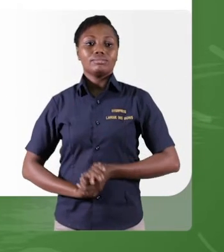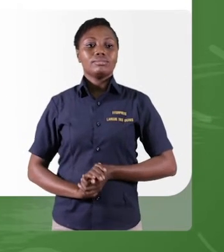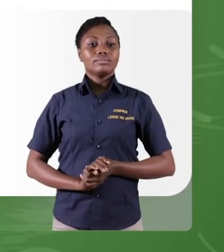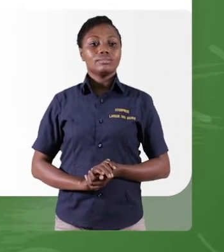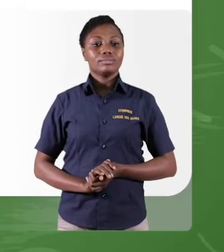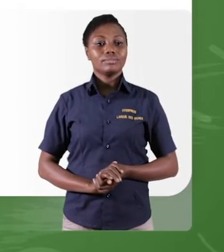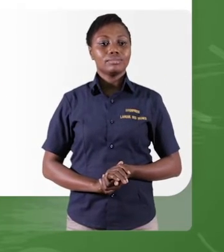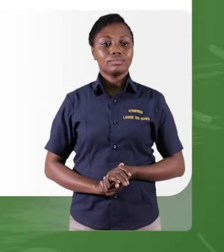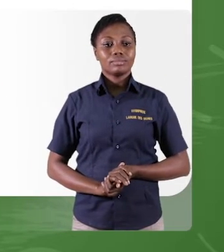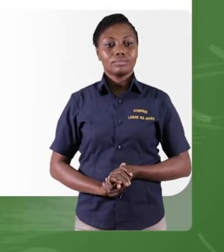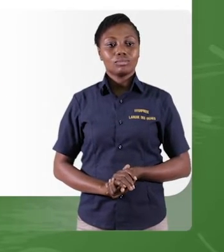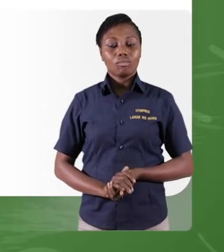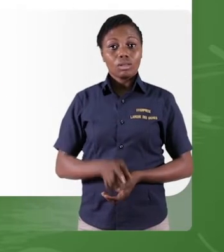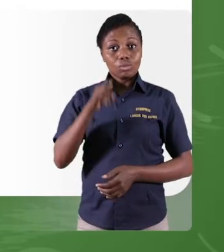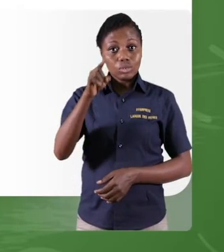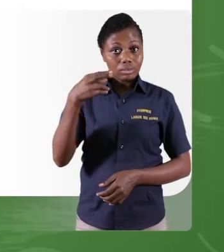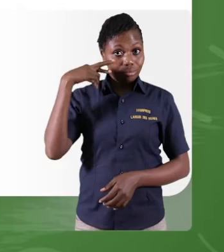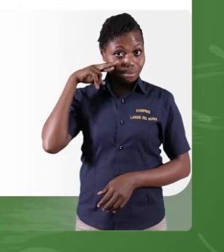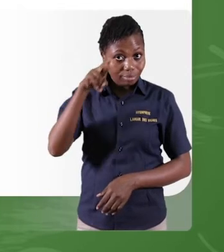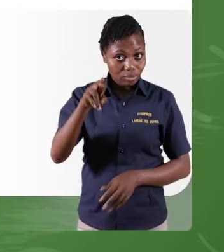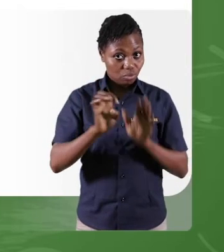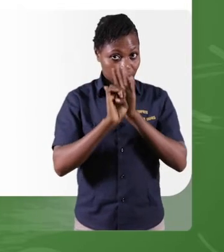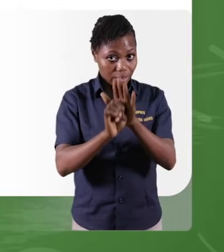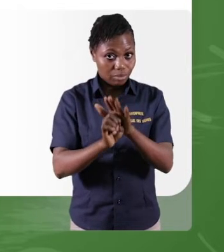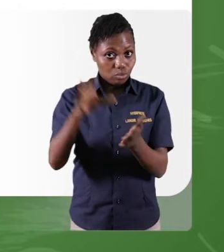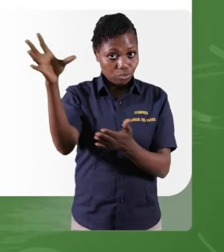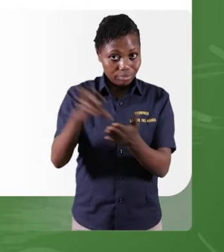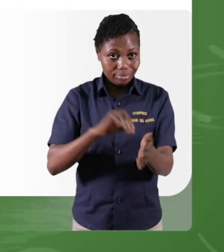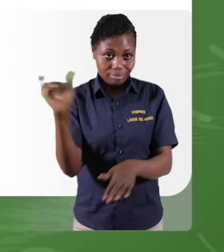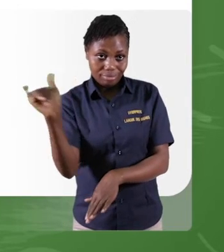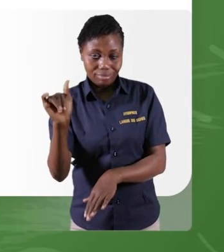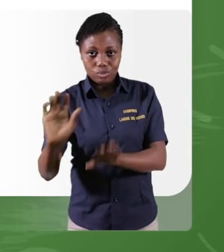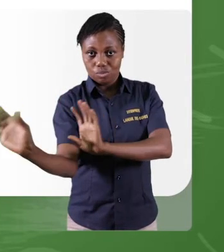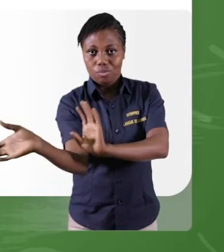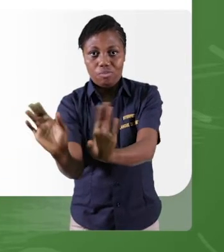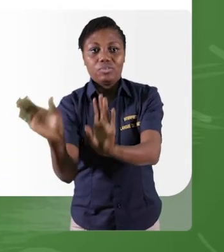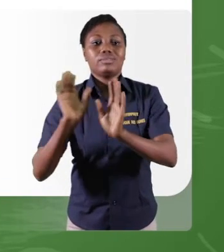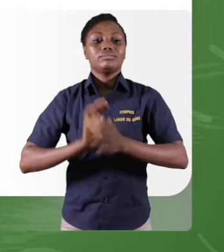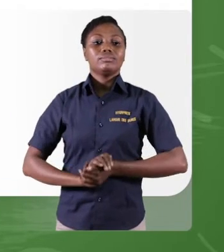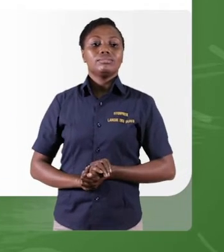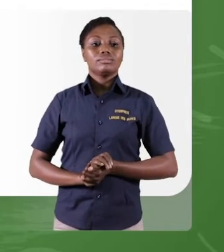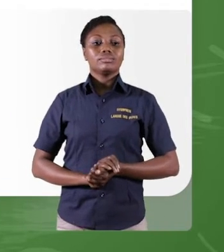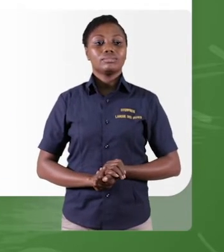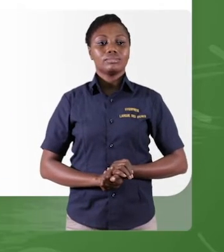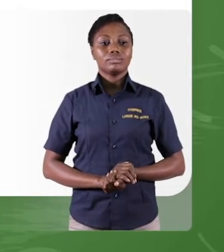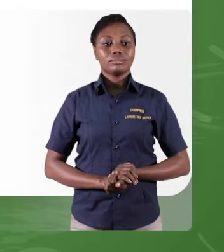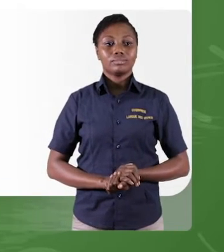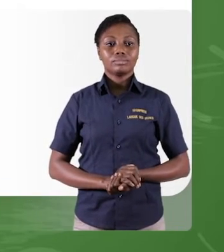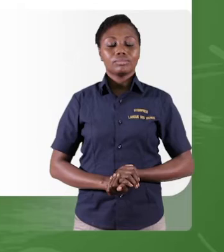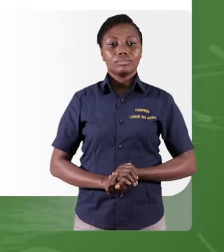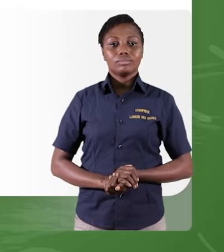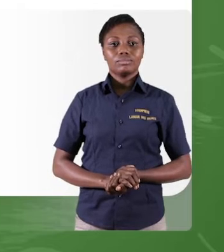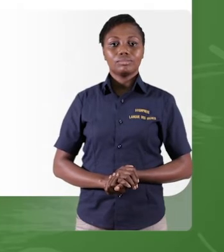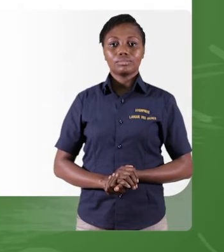past, it used to be small, but it's bigger now. So you have other clues. It's over to you